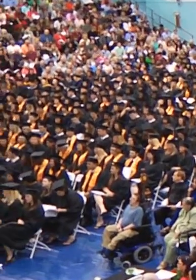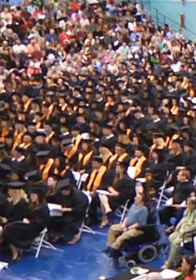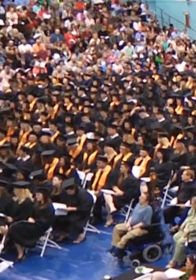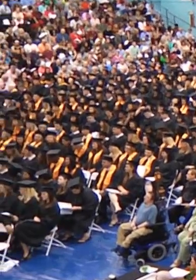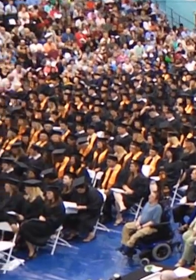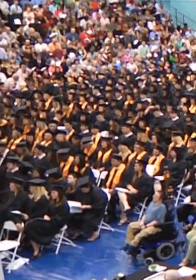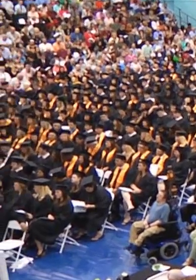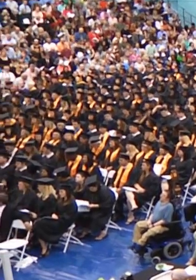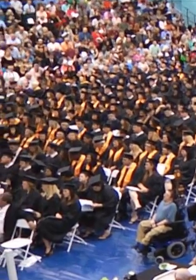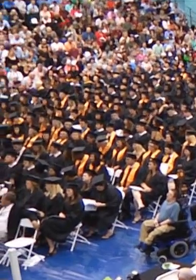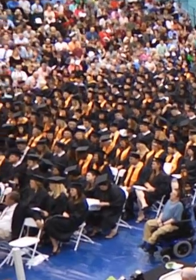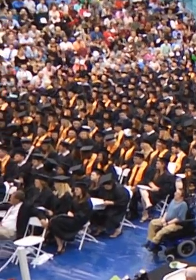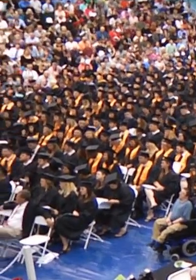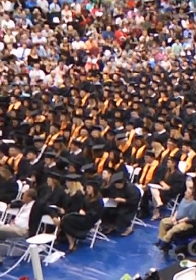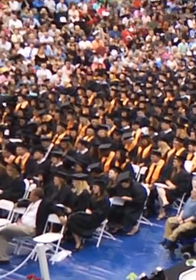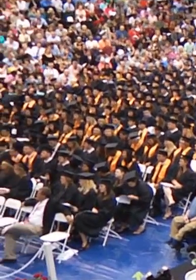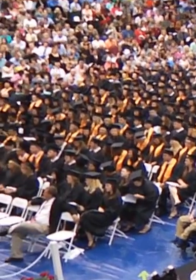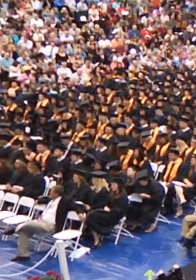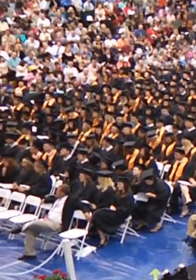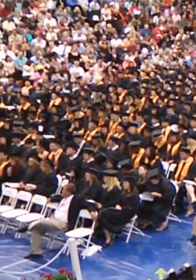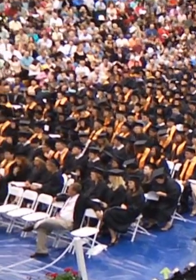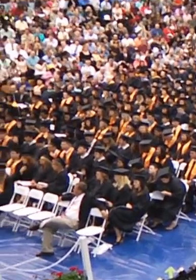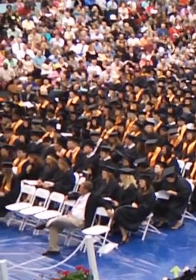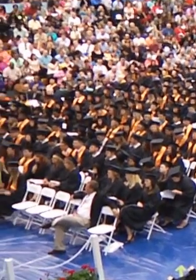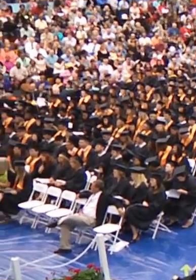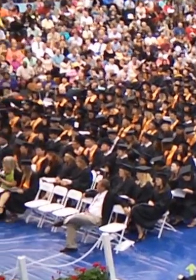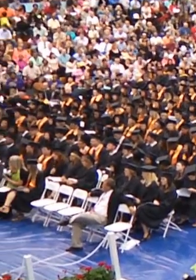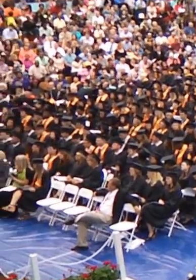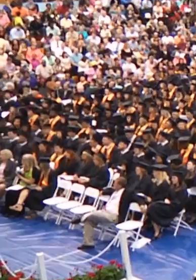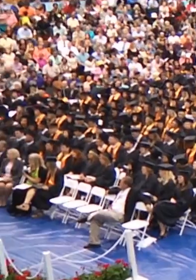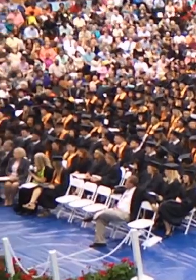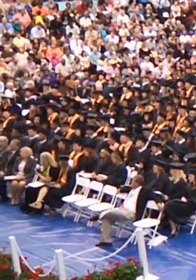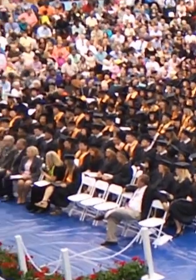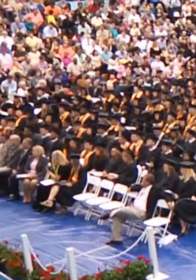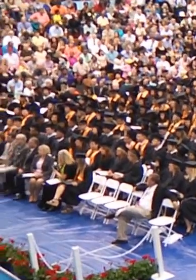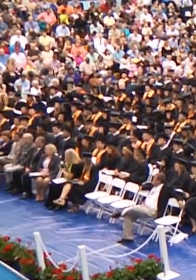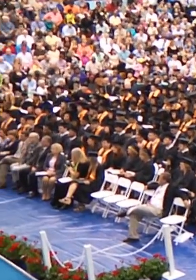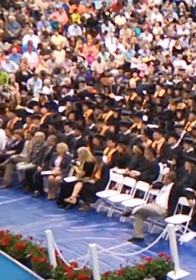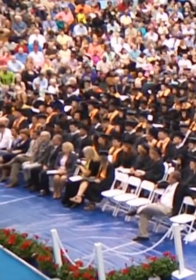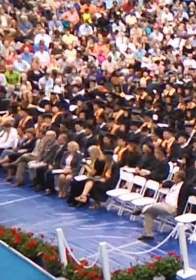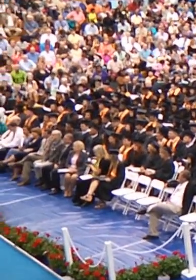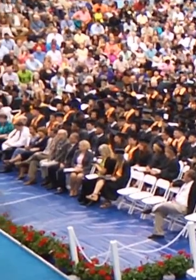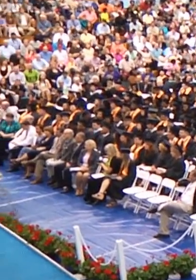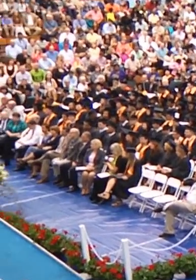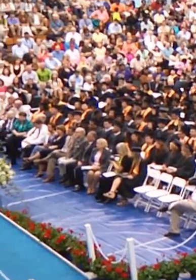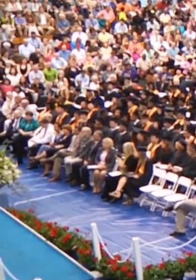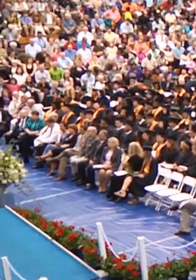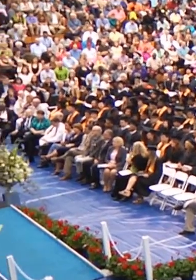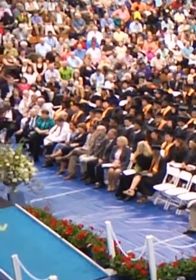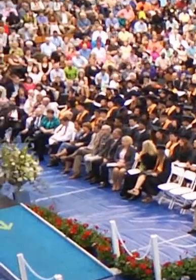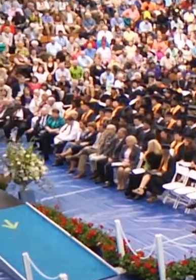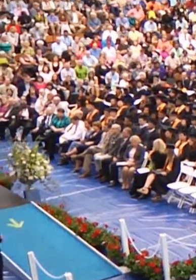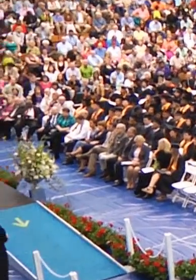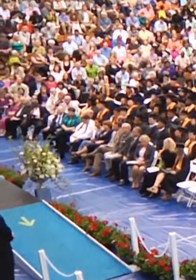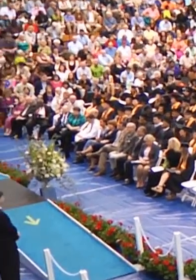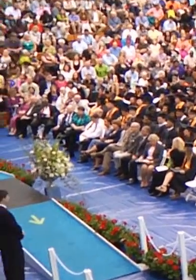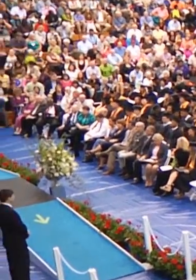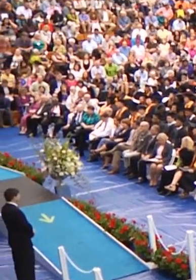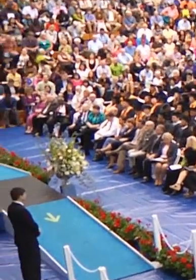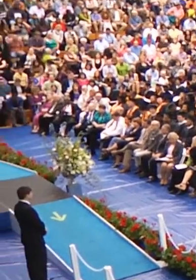become a nation of capitalism or a nation of socialism. President Reagan stated one